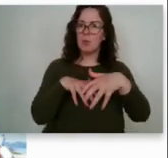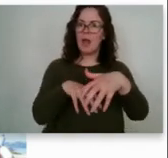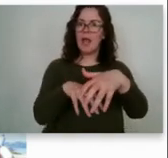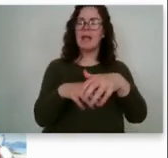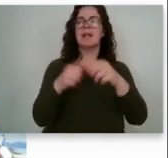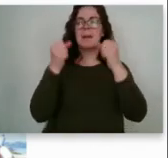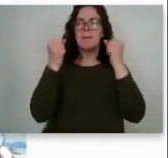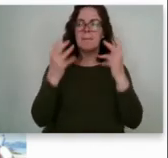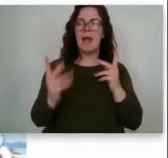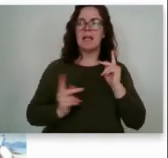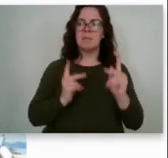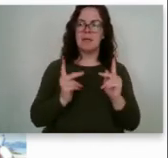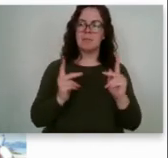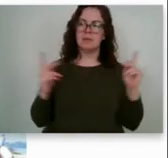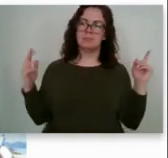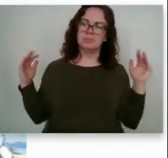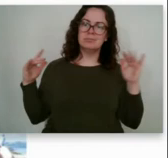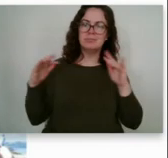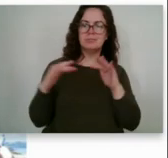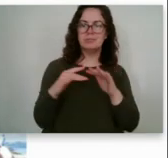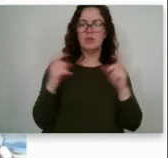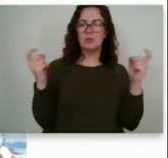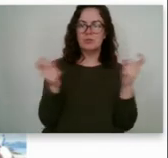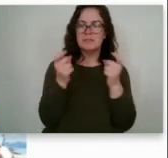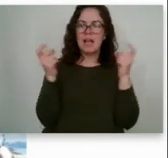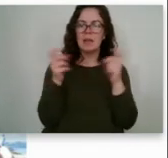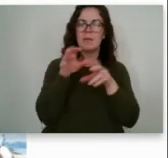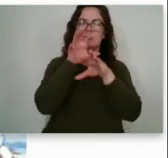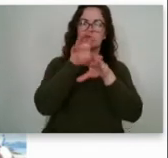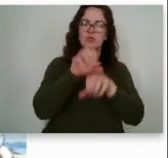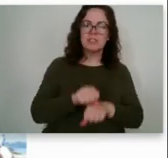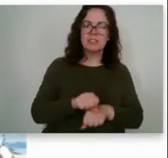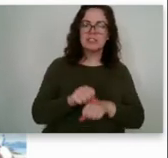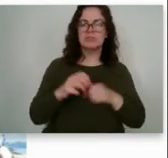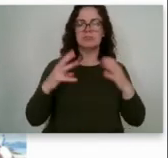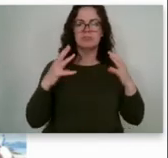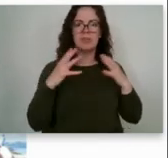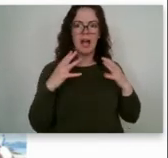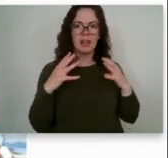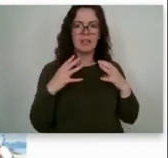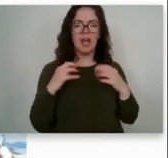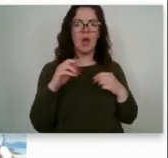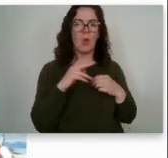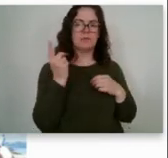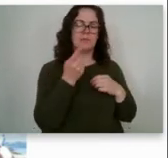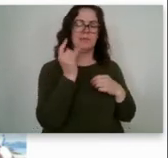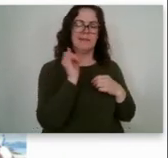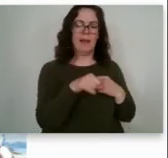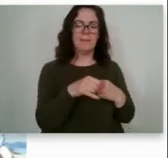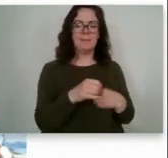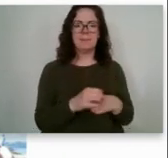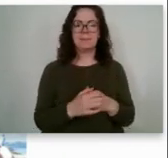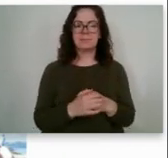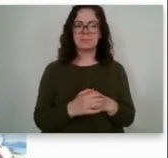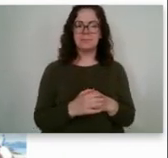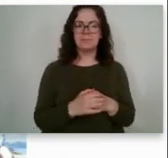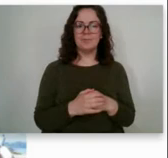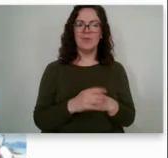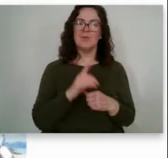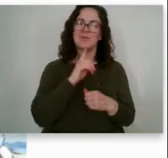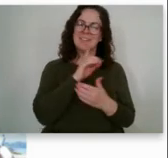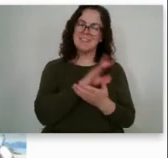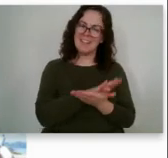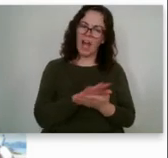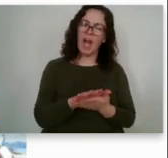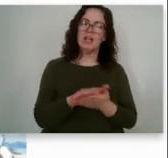and celebrate a tradition or a holiday or something like that. It's really nice to